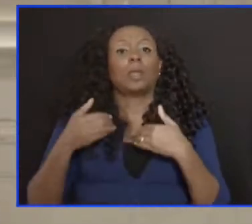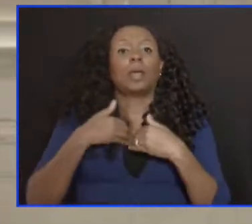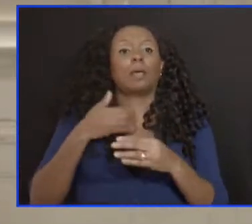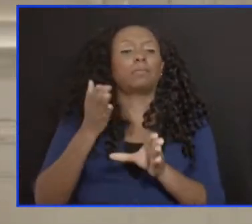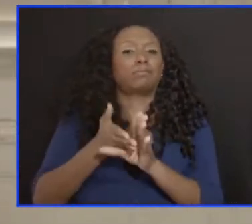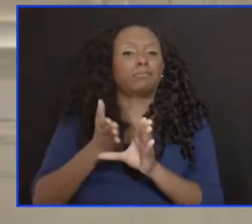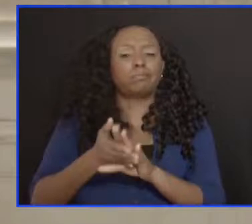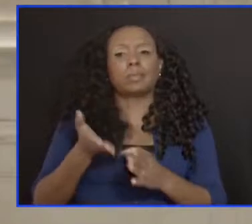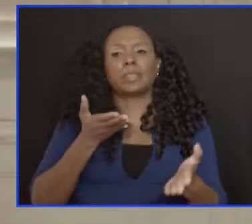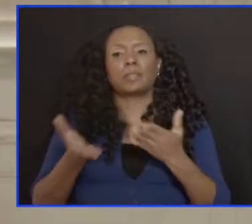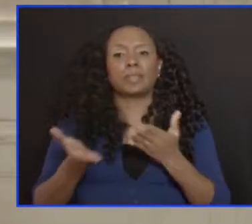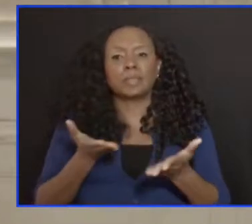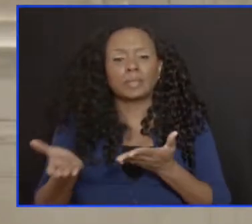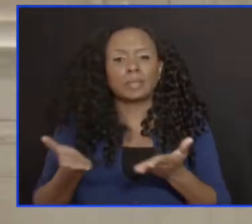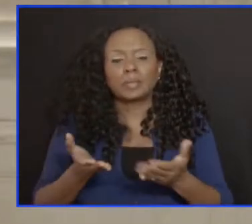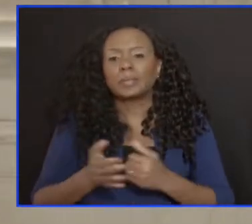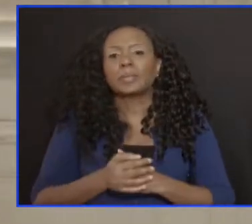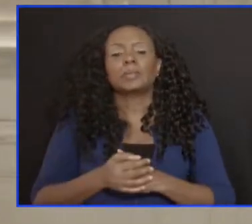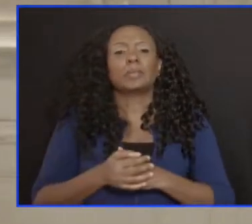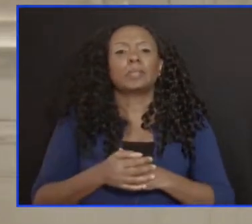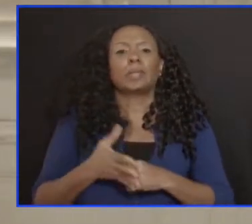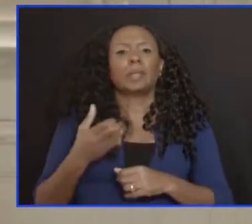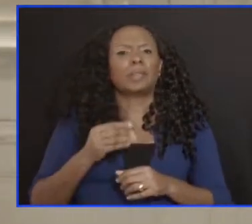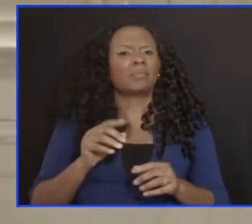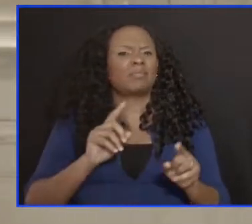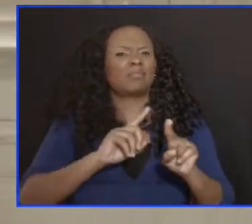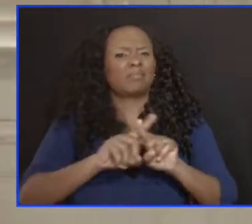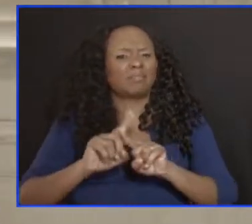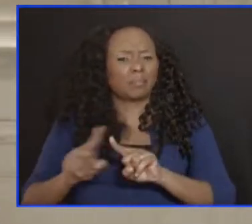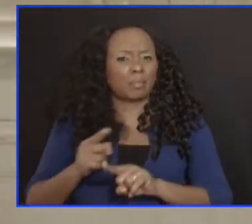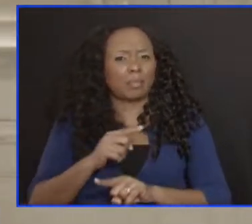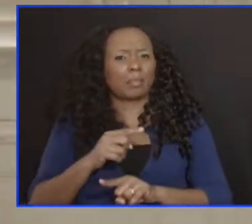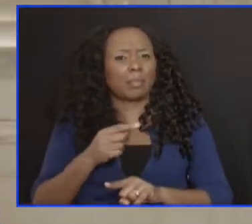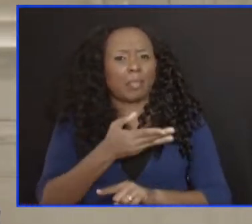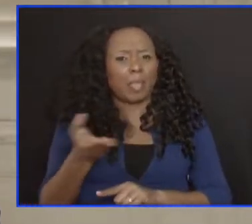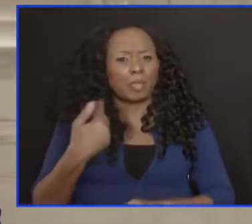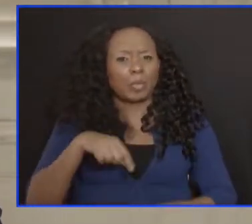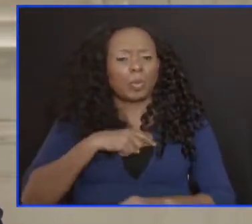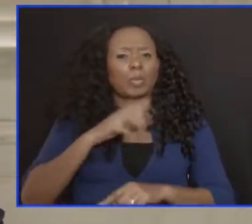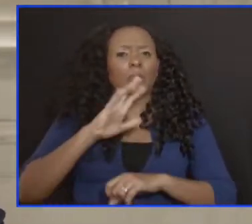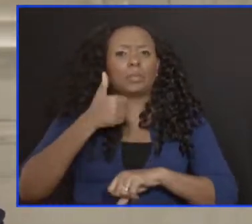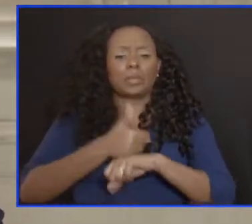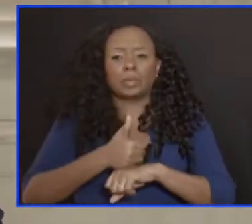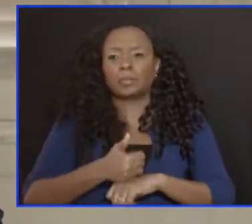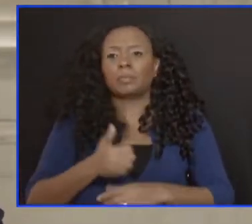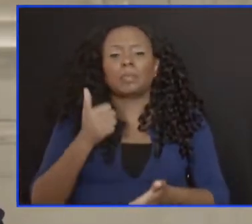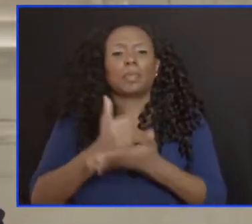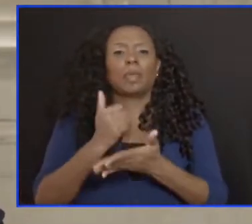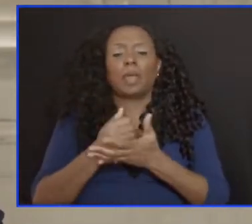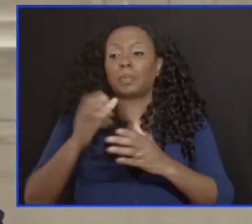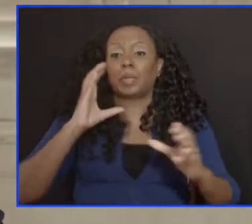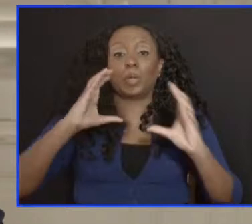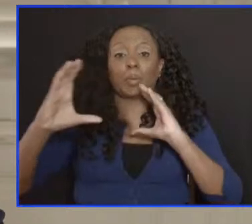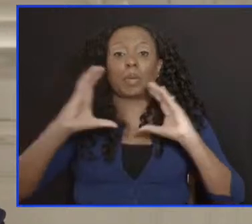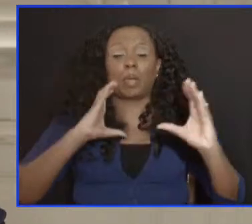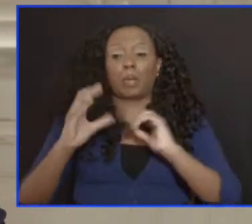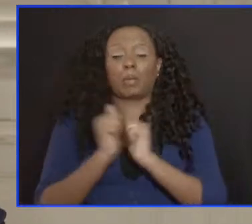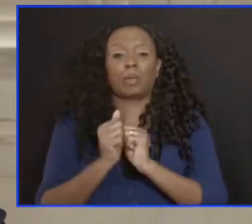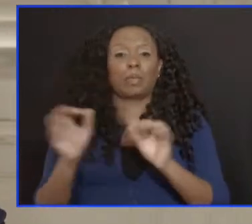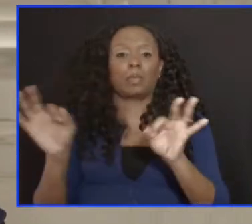and we just introduced psychological aids, and that further helps to communicate with relatives, and it allows